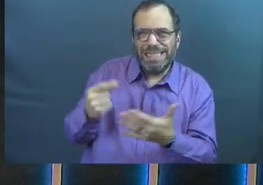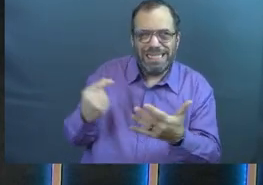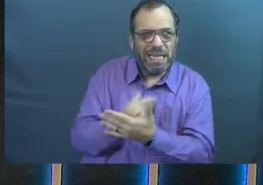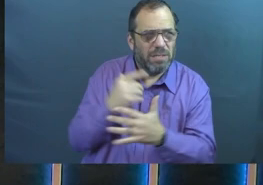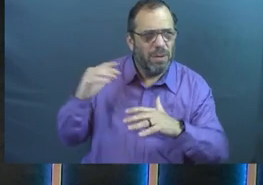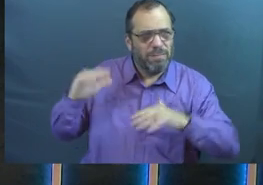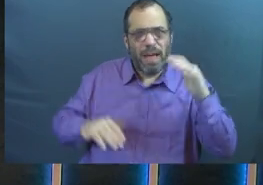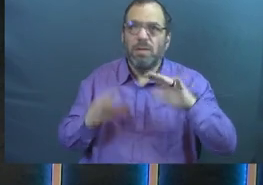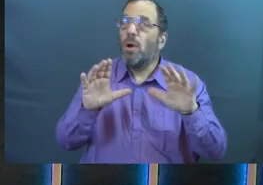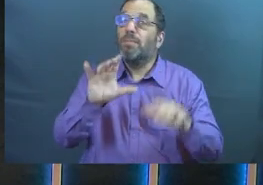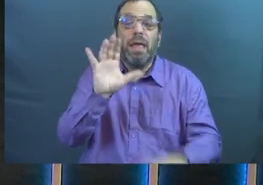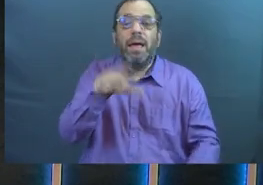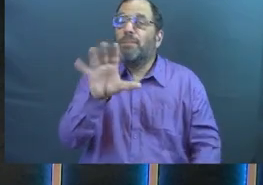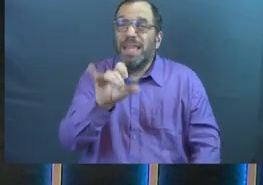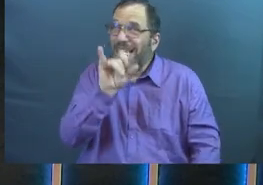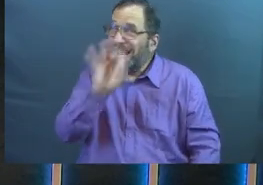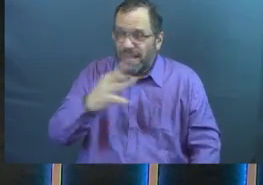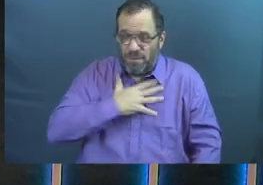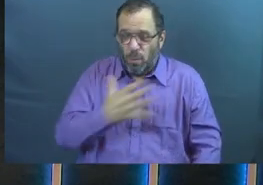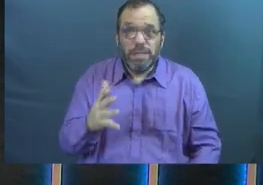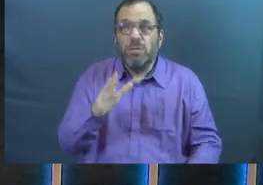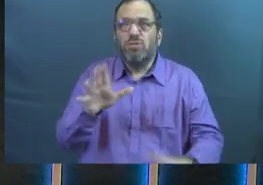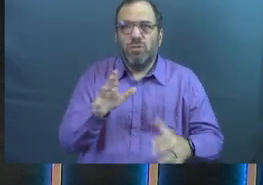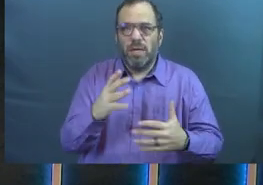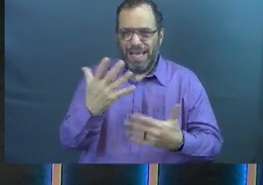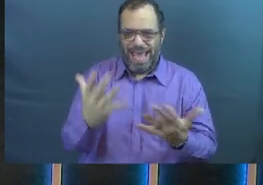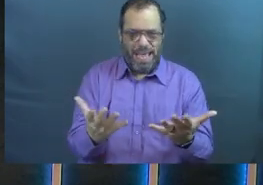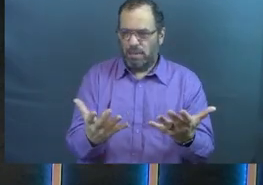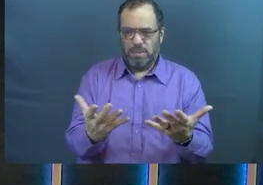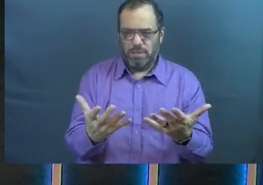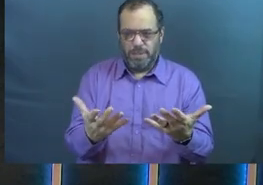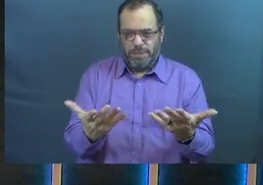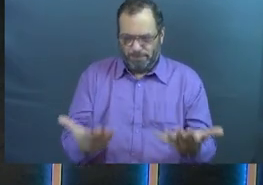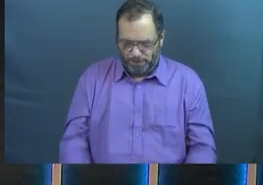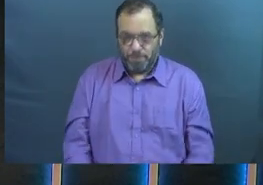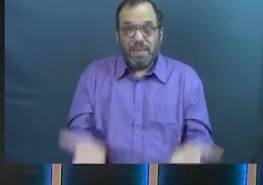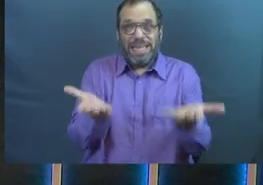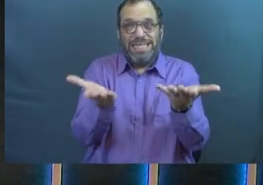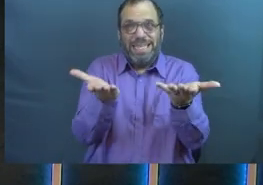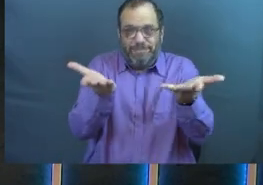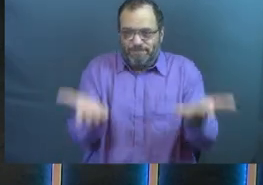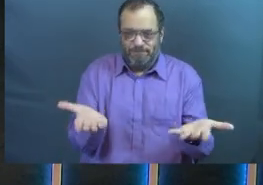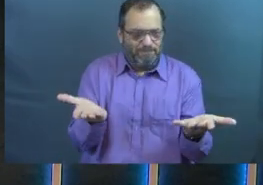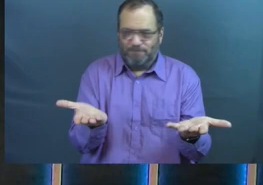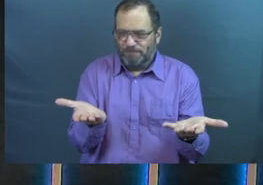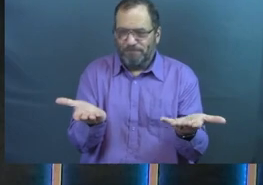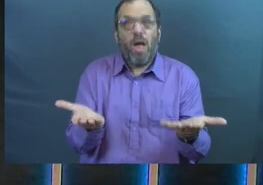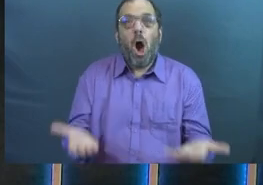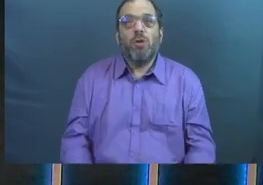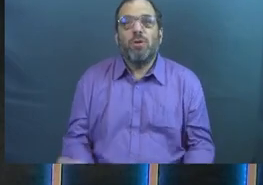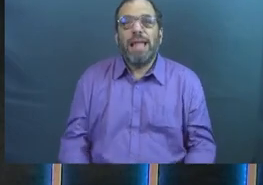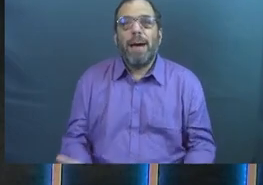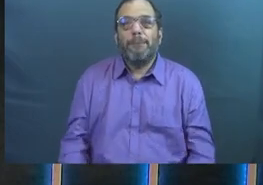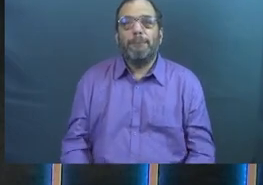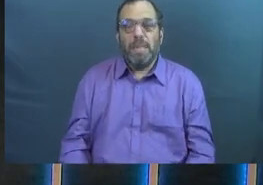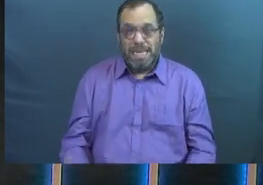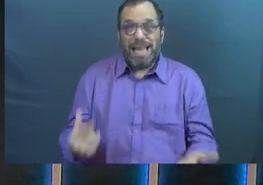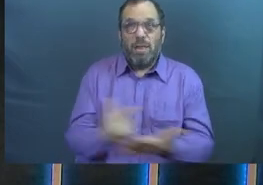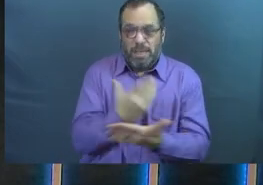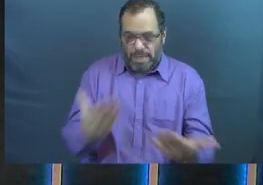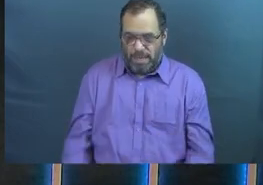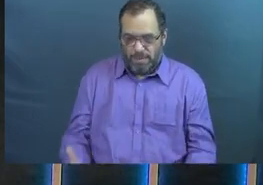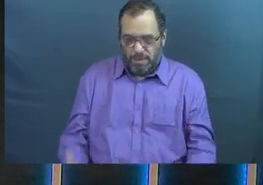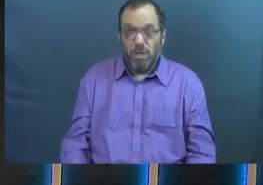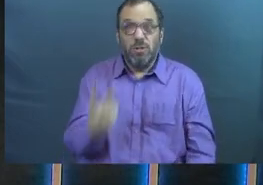in balance. So if you're willing to, just take both hands and hold them flat, palms up, kind of on your lap there. And the gospel is